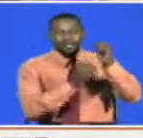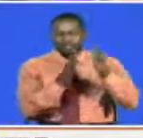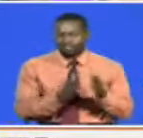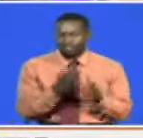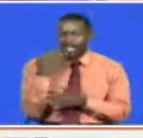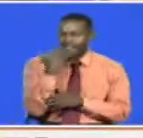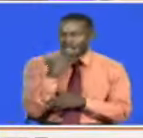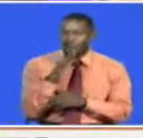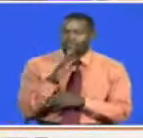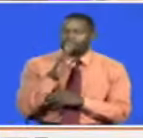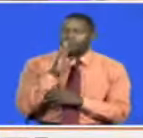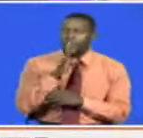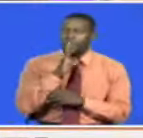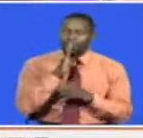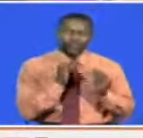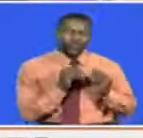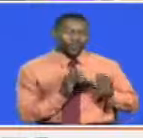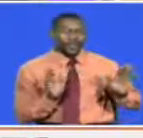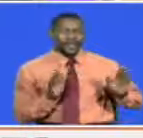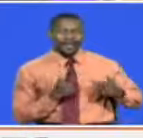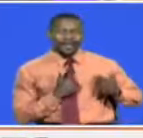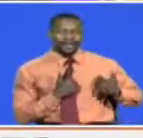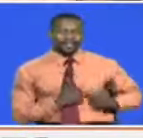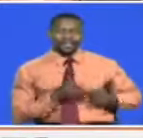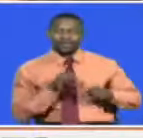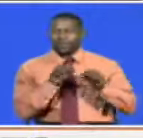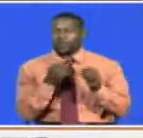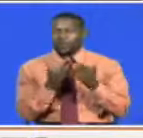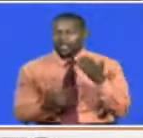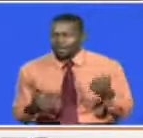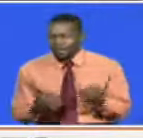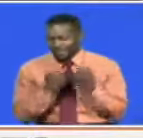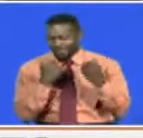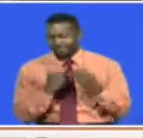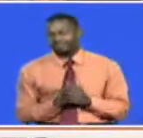Gachagua broke his silence on the happenings that have rocked the country.